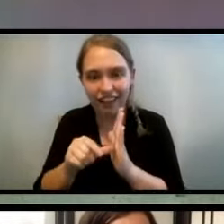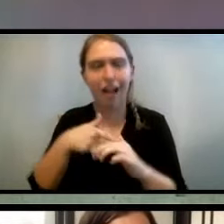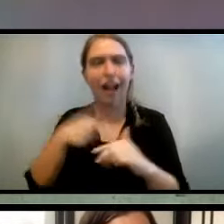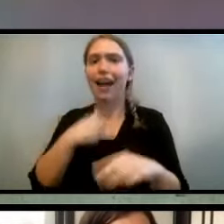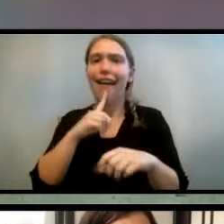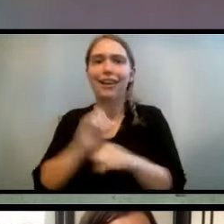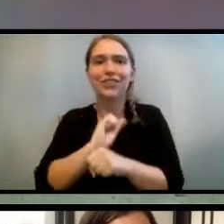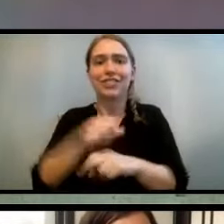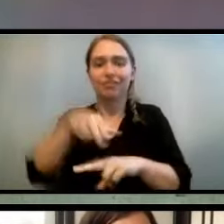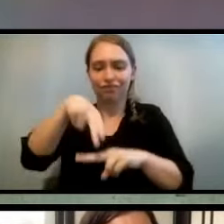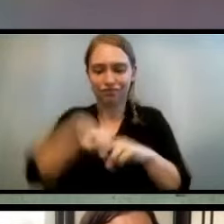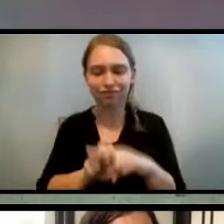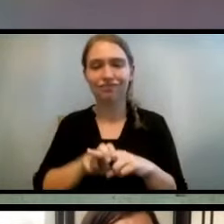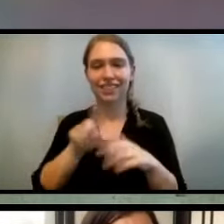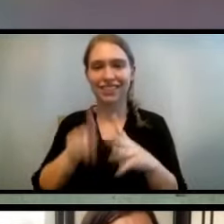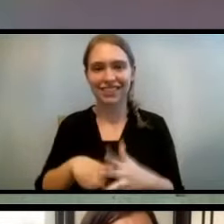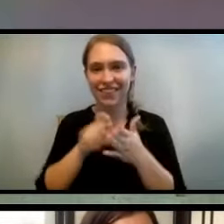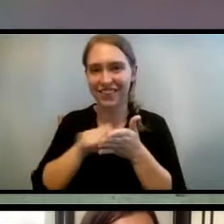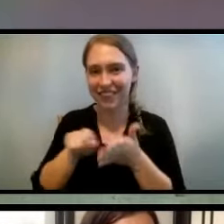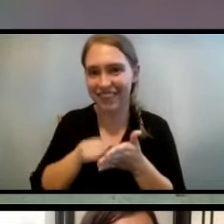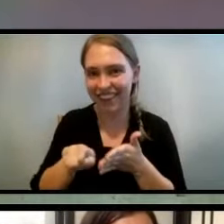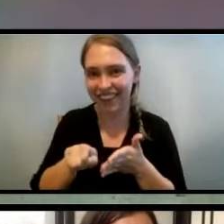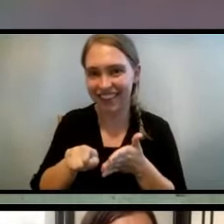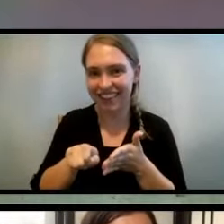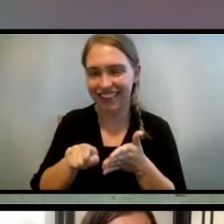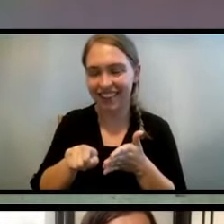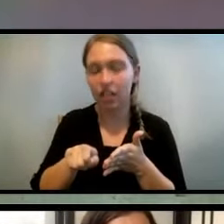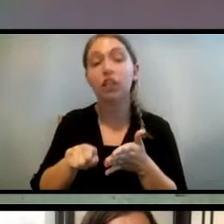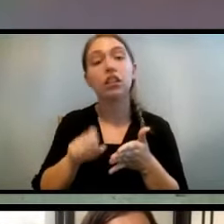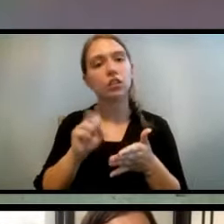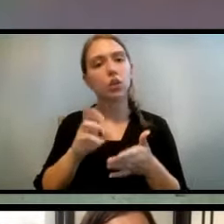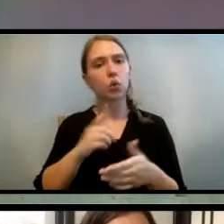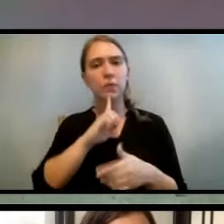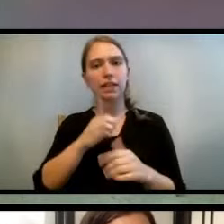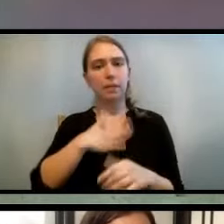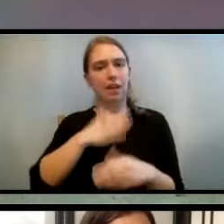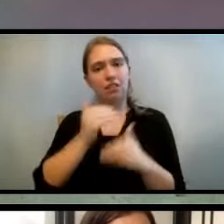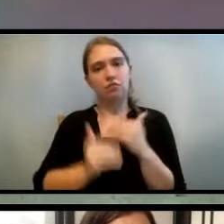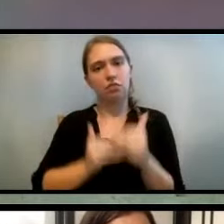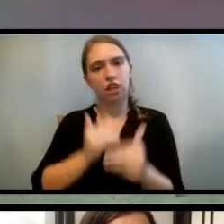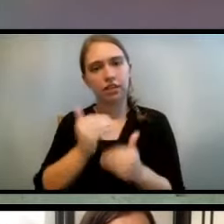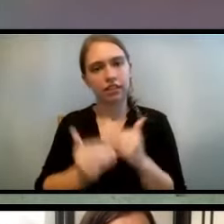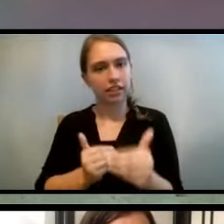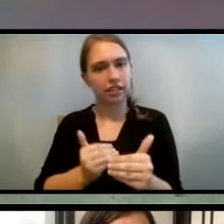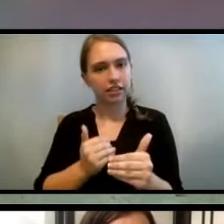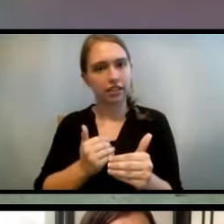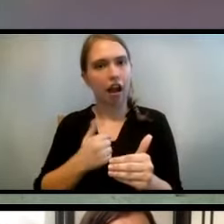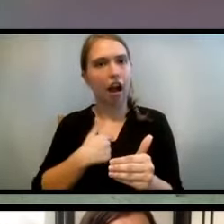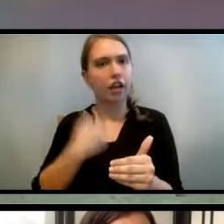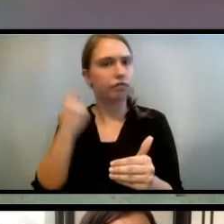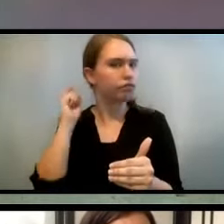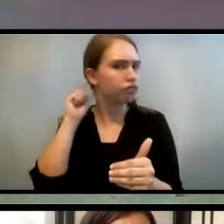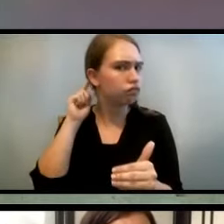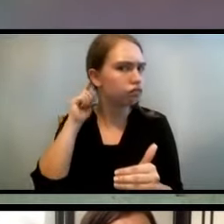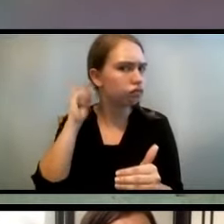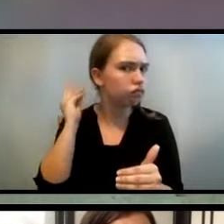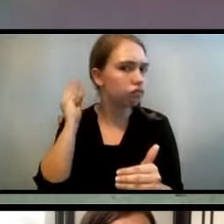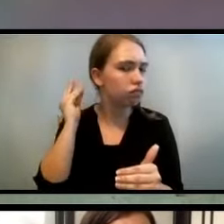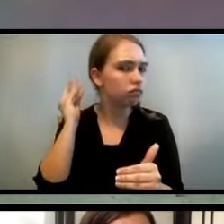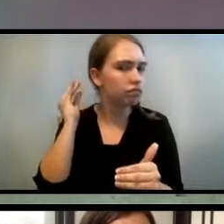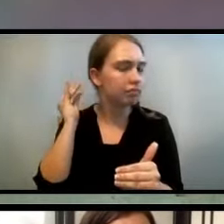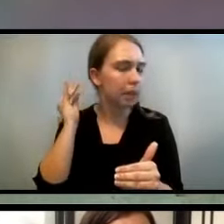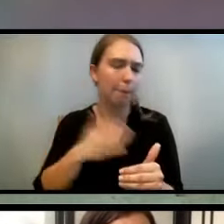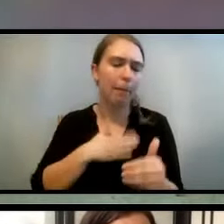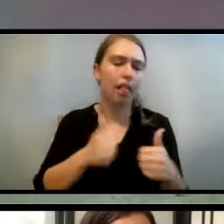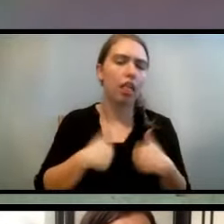it. But I think a lot of my process is just sort of in the back of my brain while I'm going about the rest of